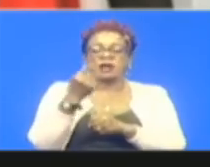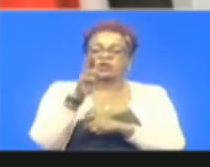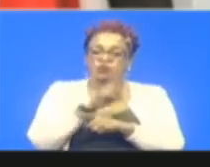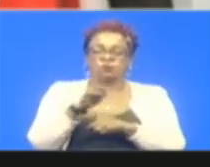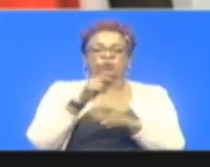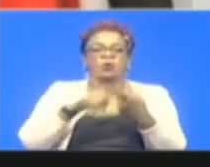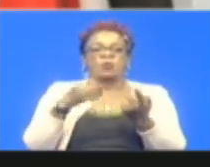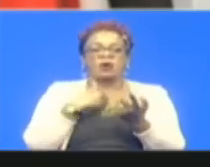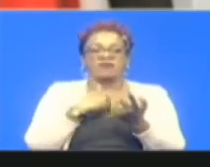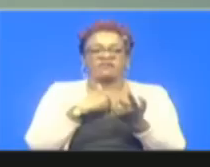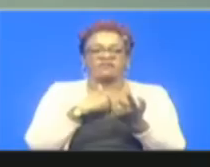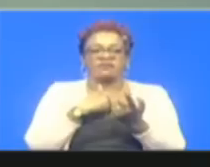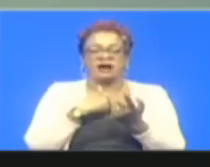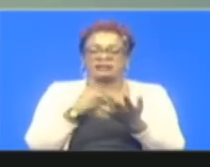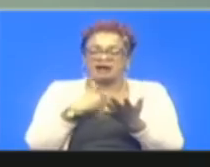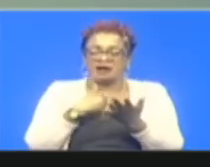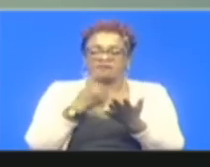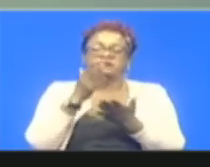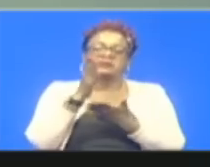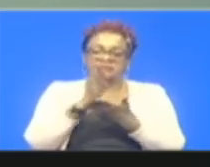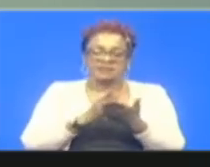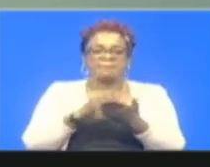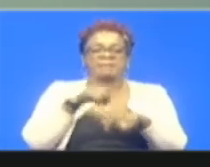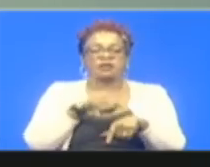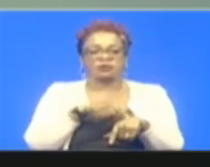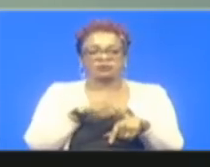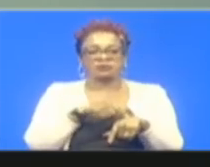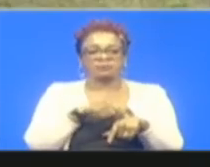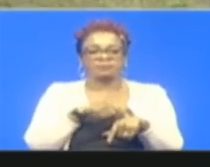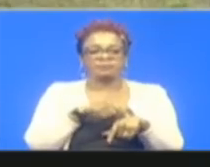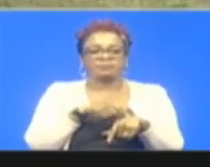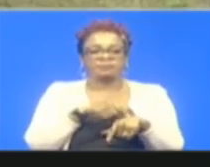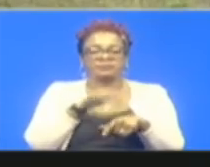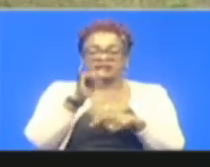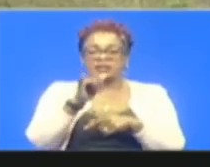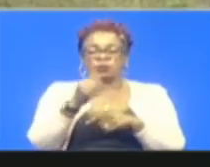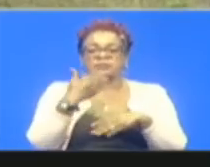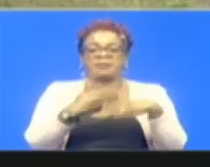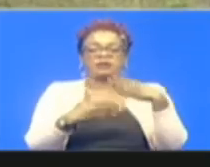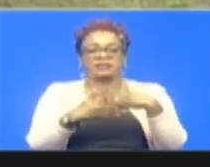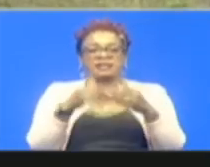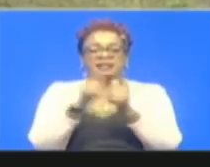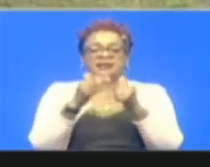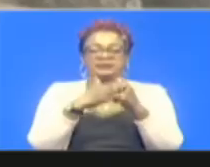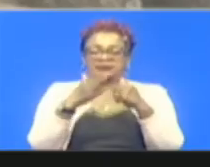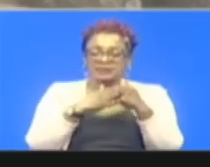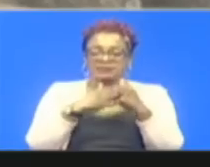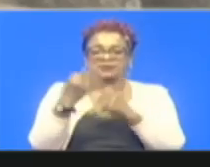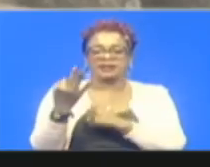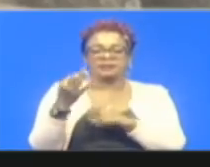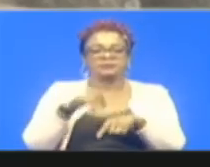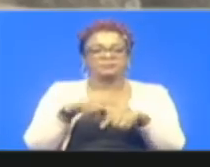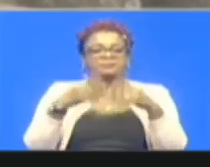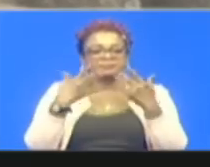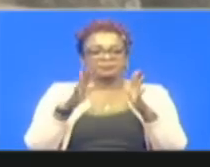it can only last a certain period. The system here was constructed in 1993. At the time it was completed, there